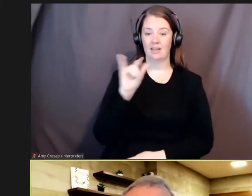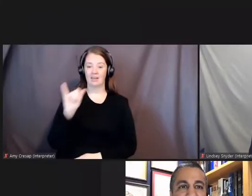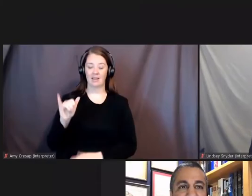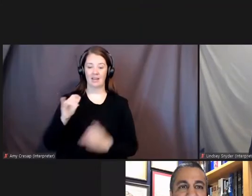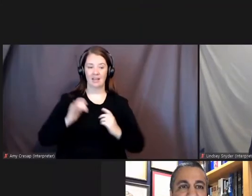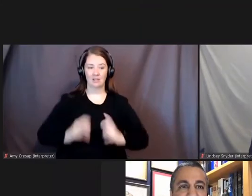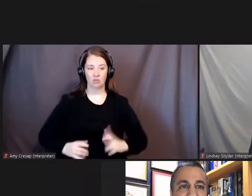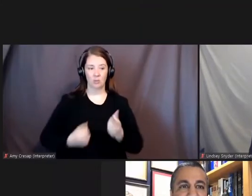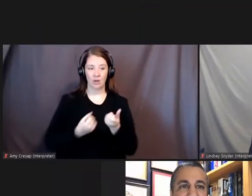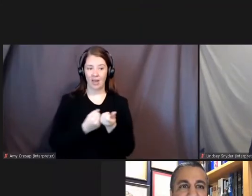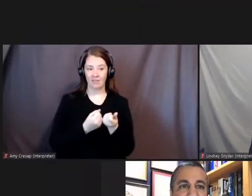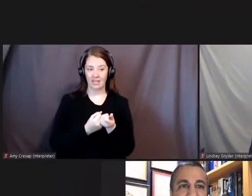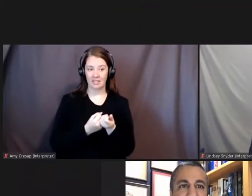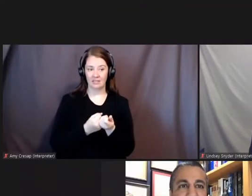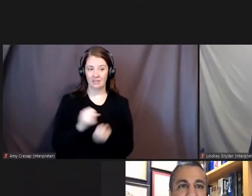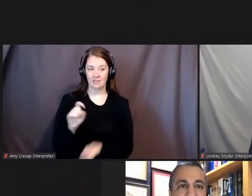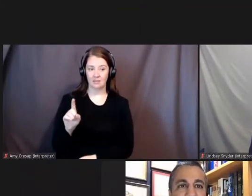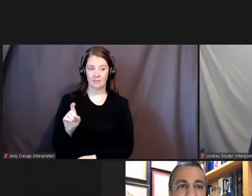Advocates?